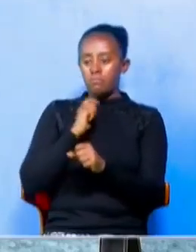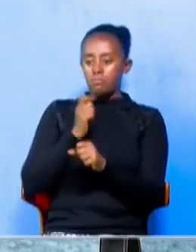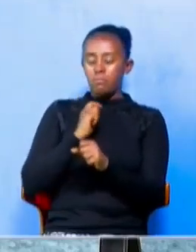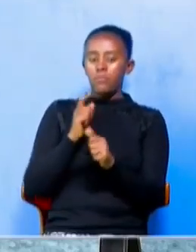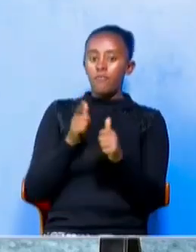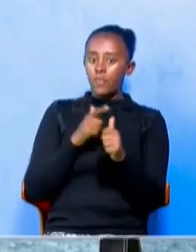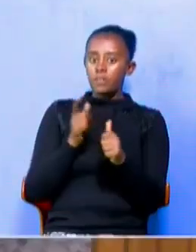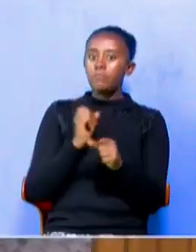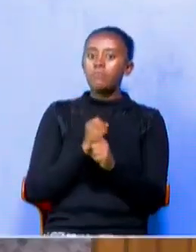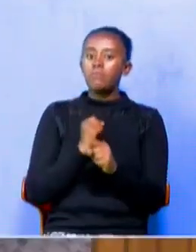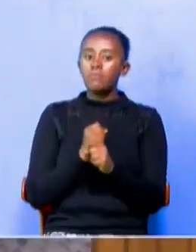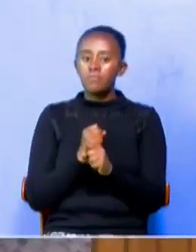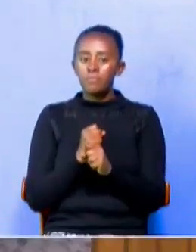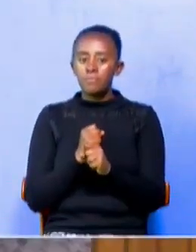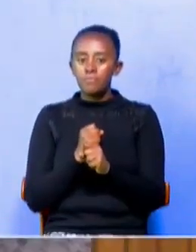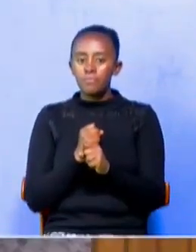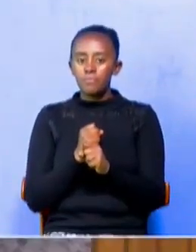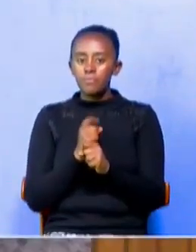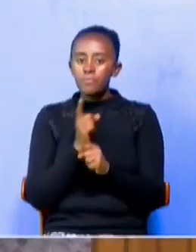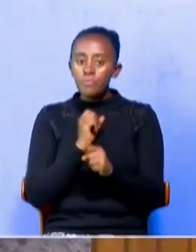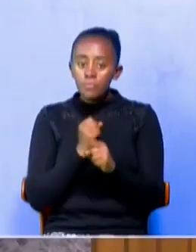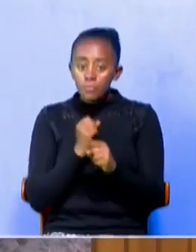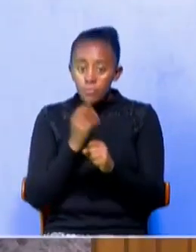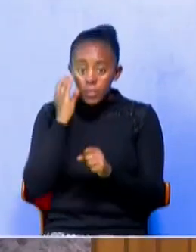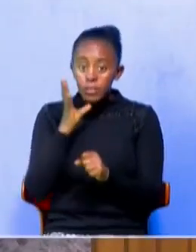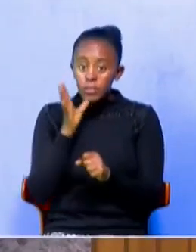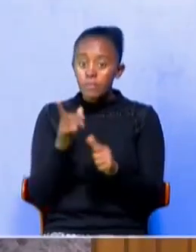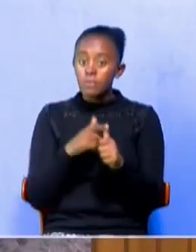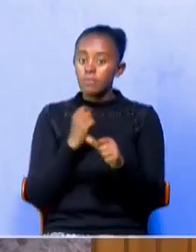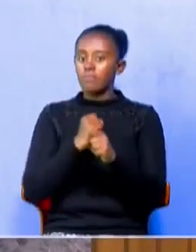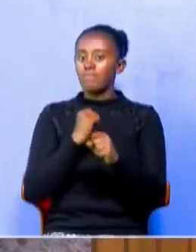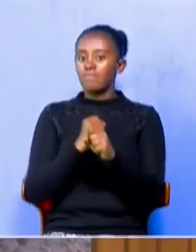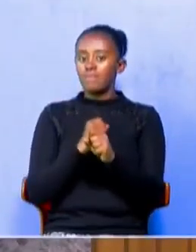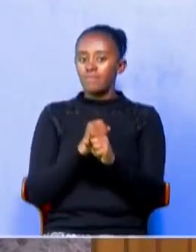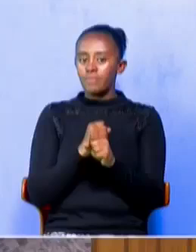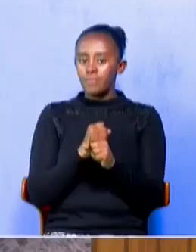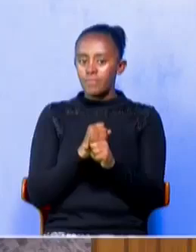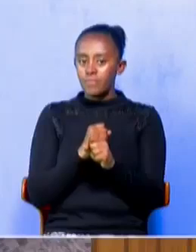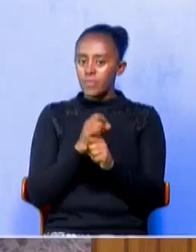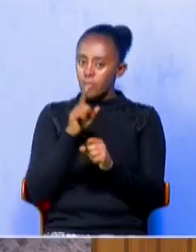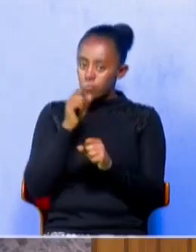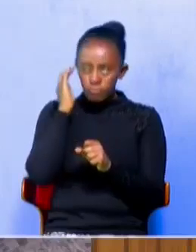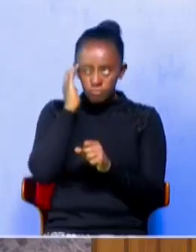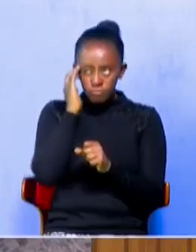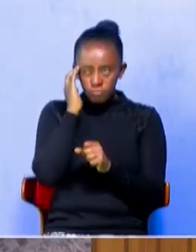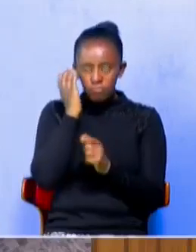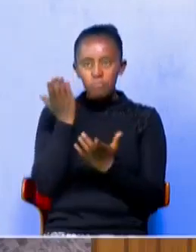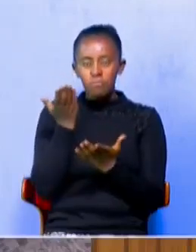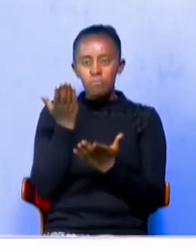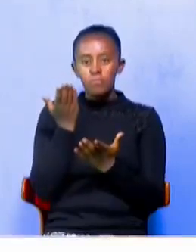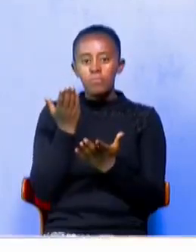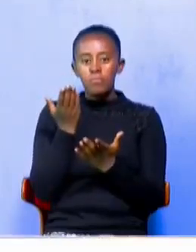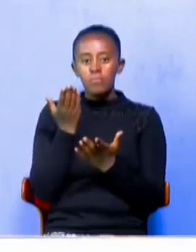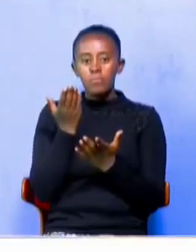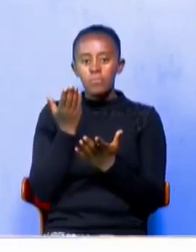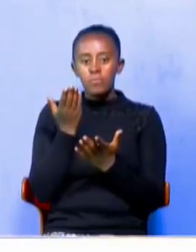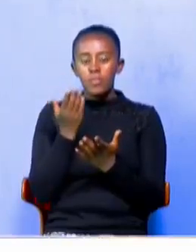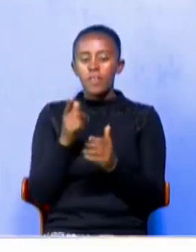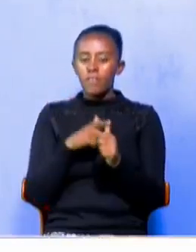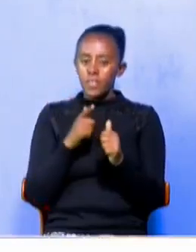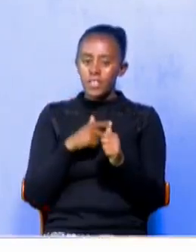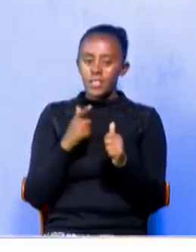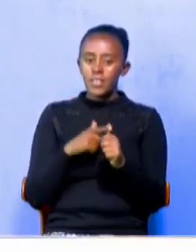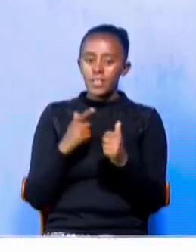first? Exactly. Don't forget that. Yeah, you have to keep, right? With greeting is